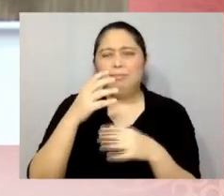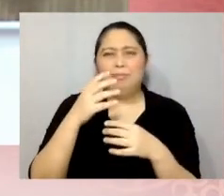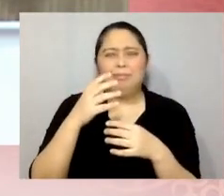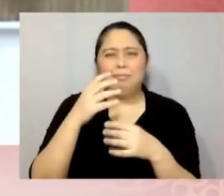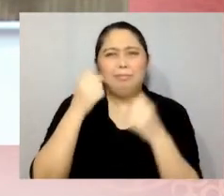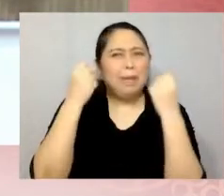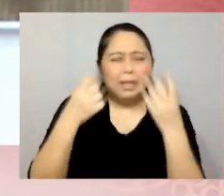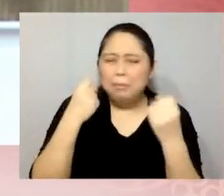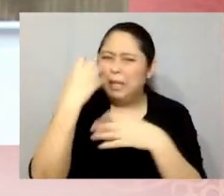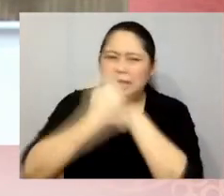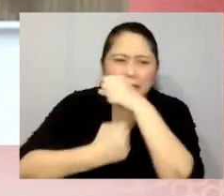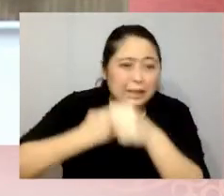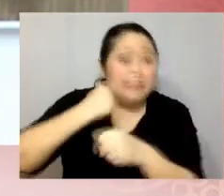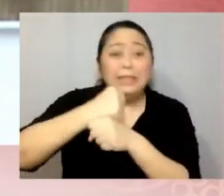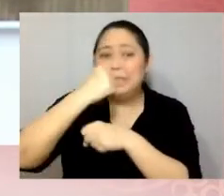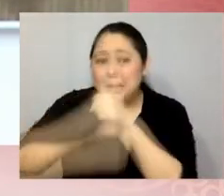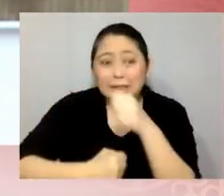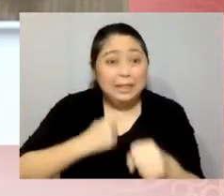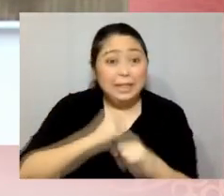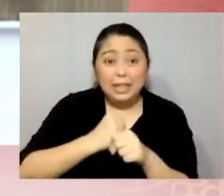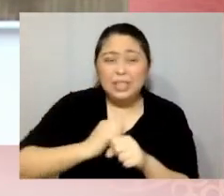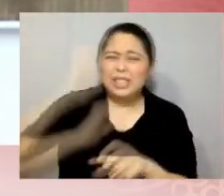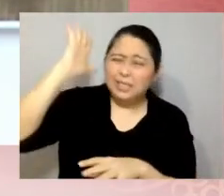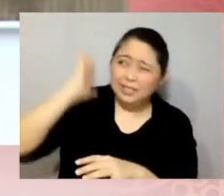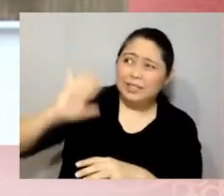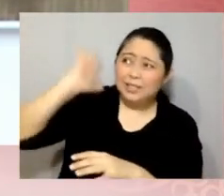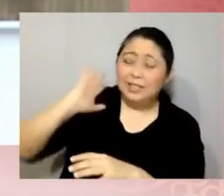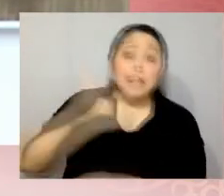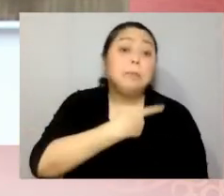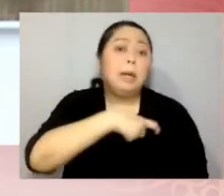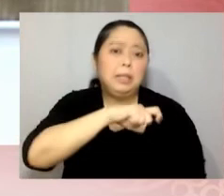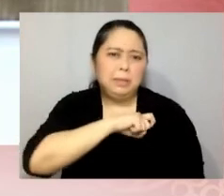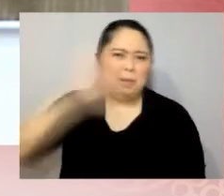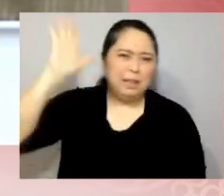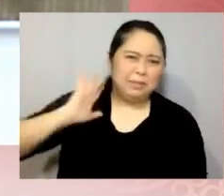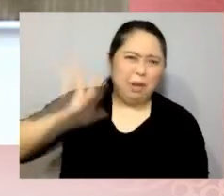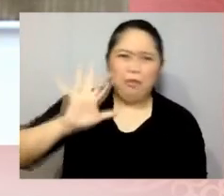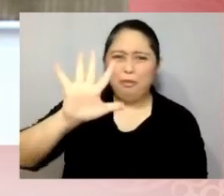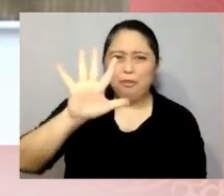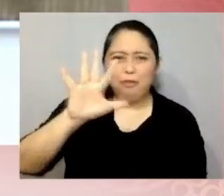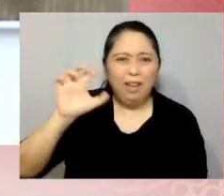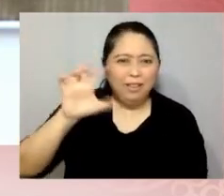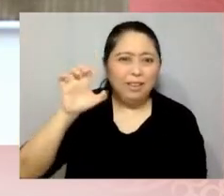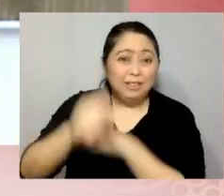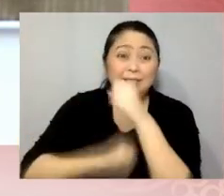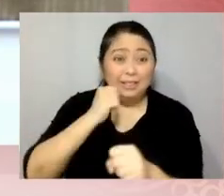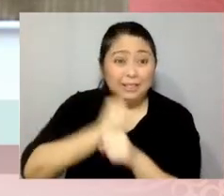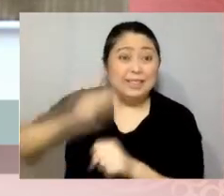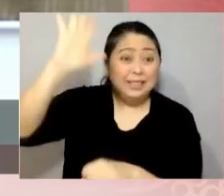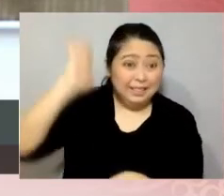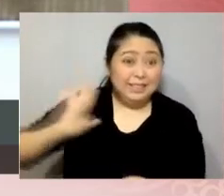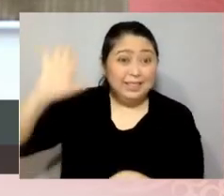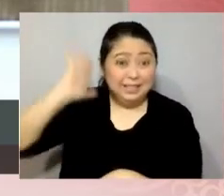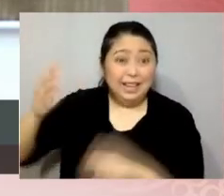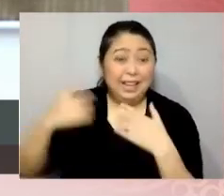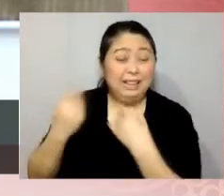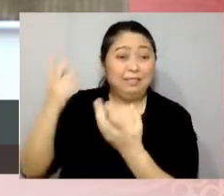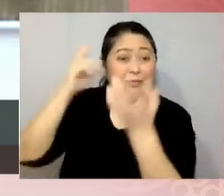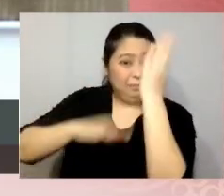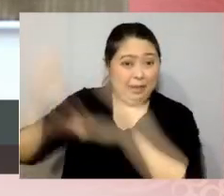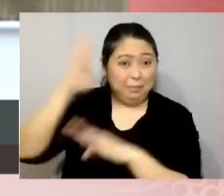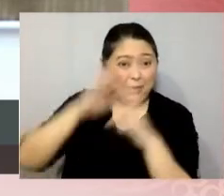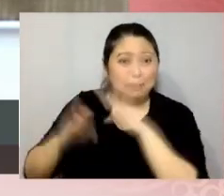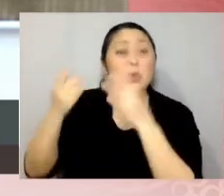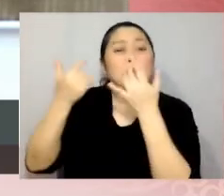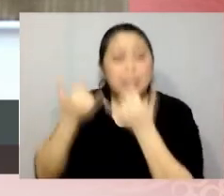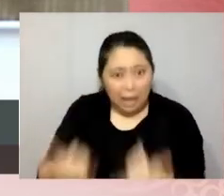decades. It started during the Spanish, I think 5 centuries already. So, kailangan i-address na natin ito.